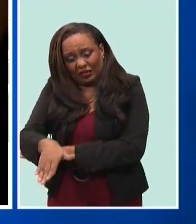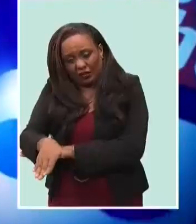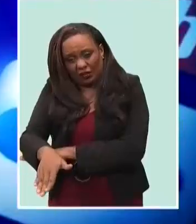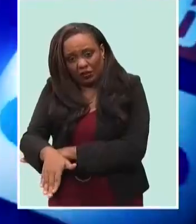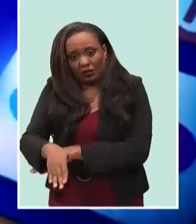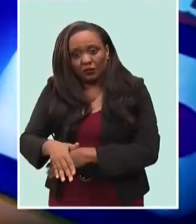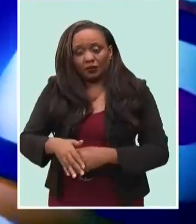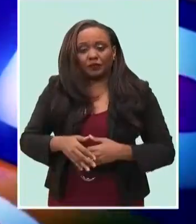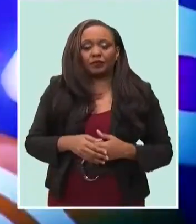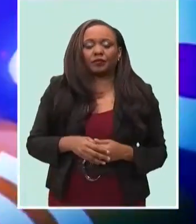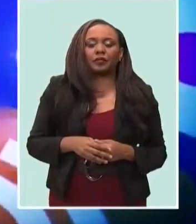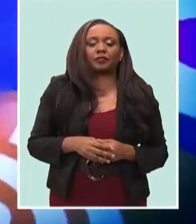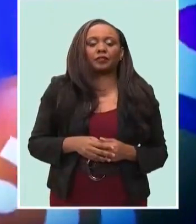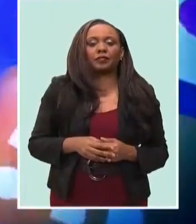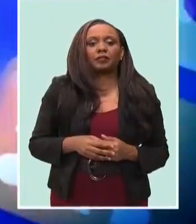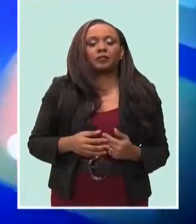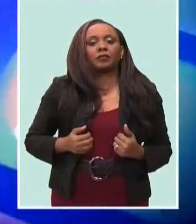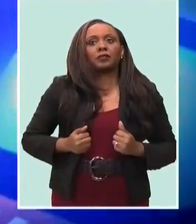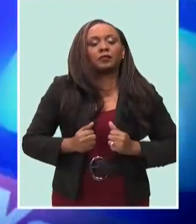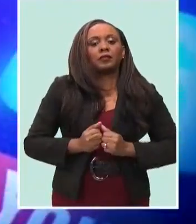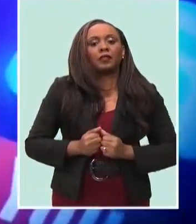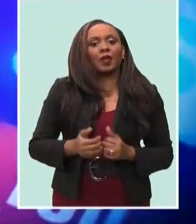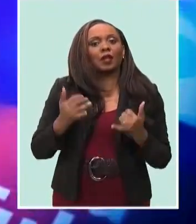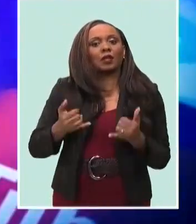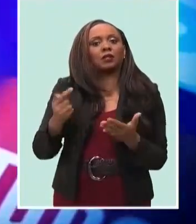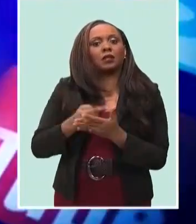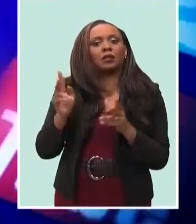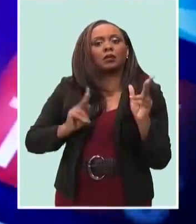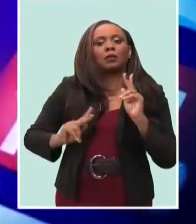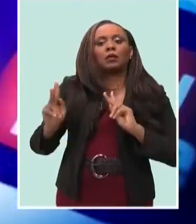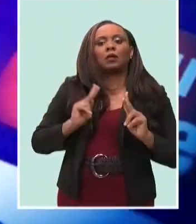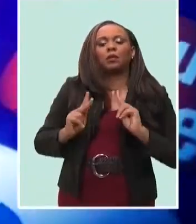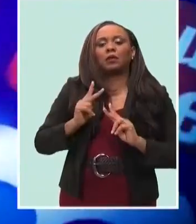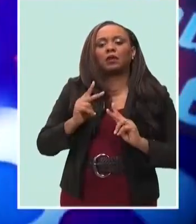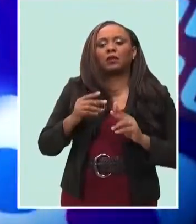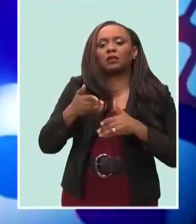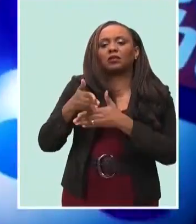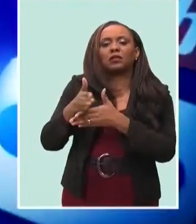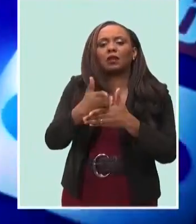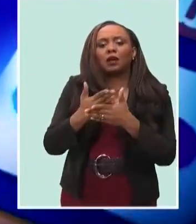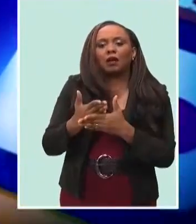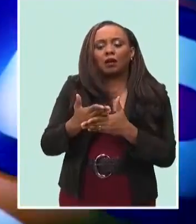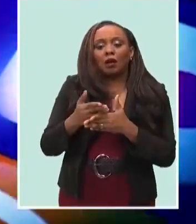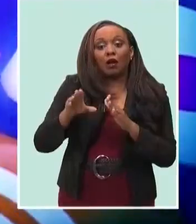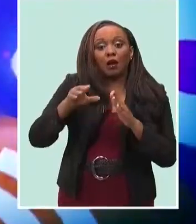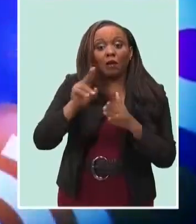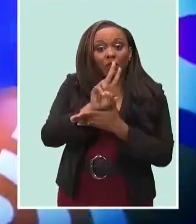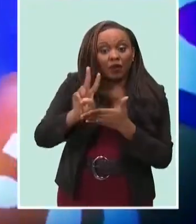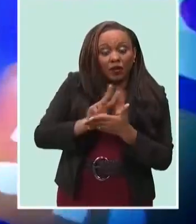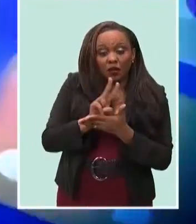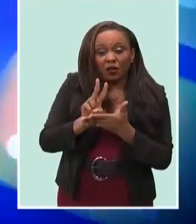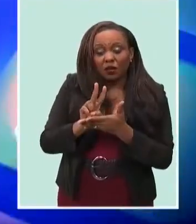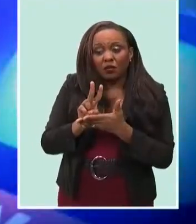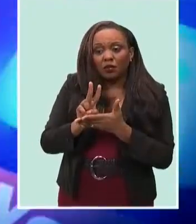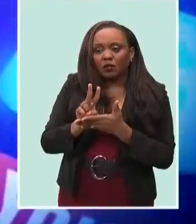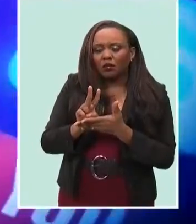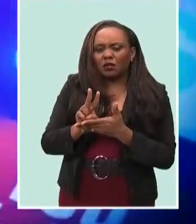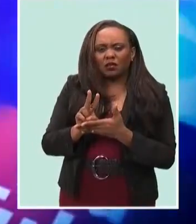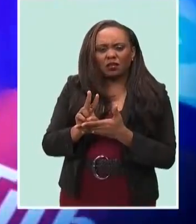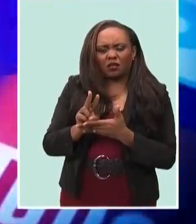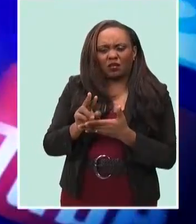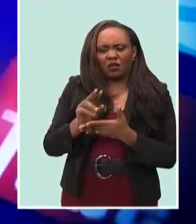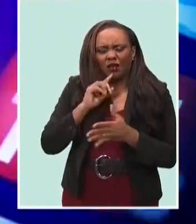result. Now, the sharing of graphic videos is another issue which generates a lot of discussion here and around the world. It's